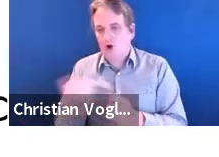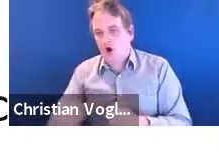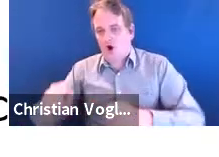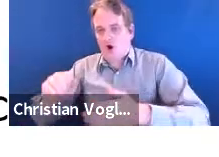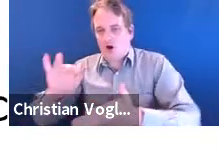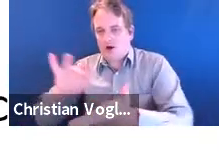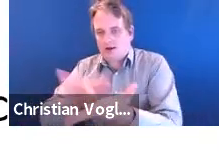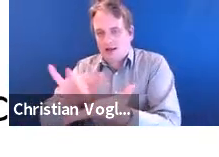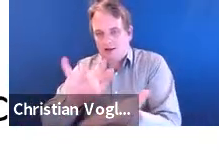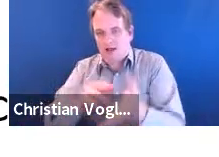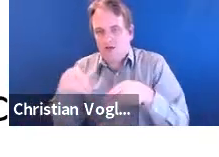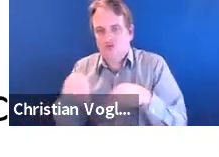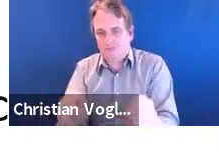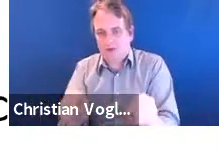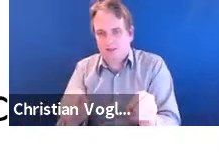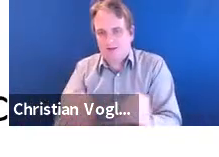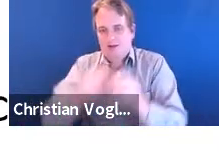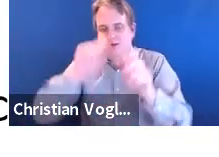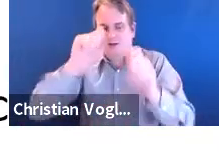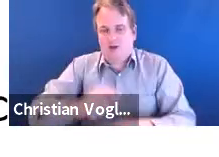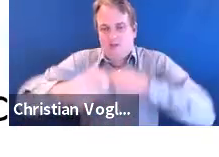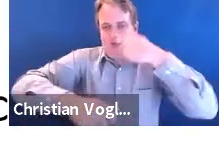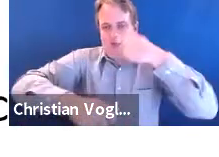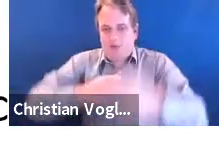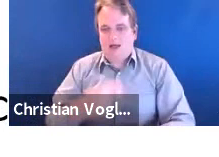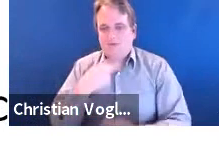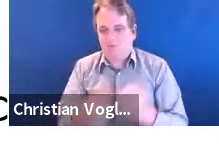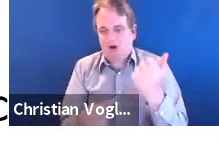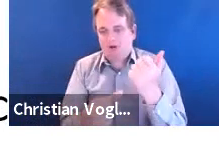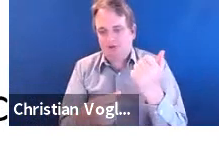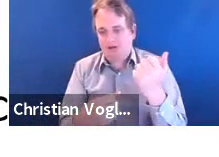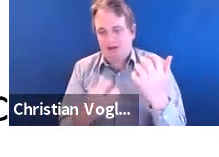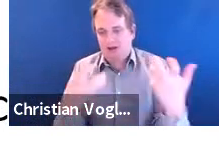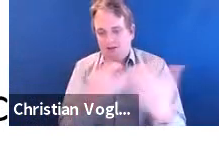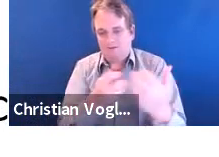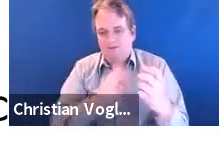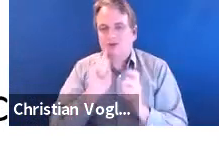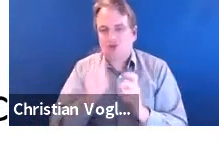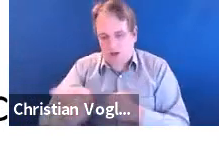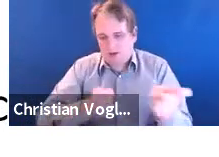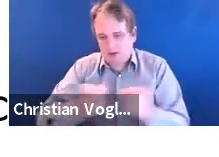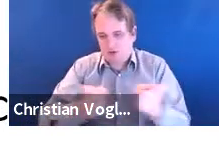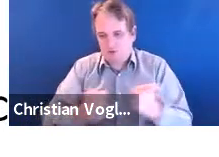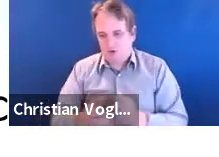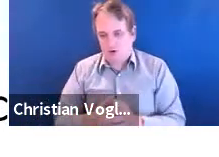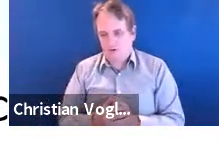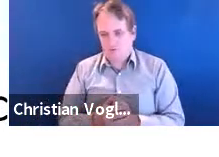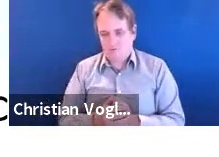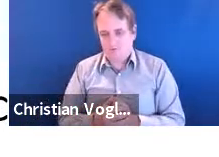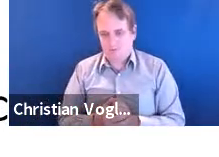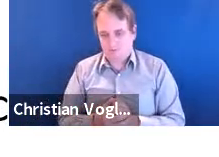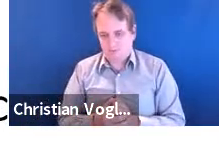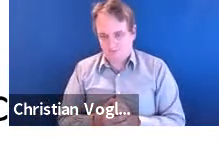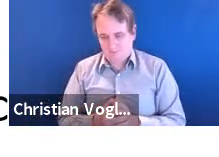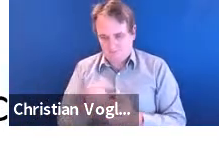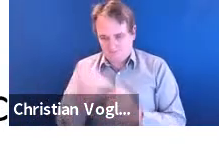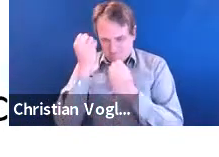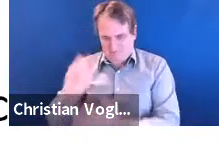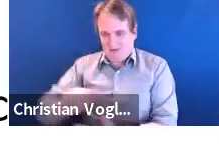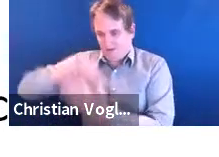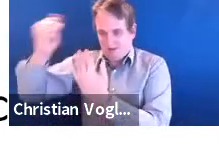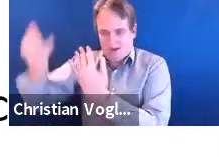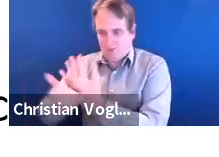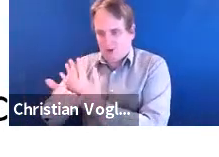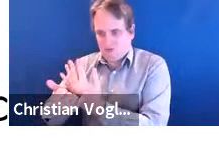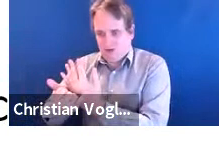the feasibility of a limited set of gestures, signs, and tactile methods, which would replace voice commands